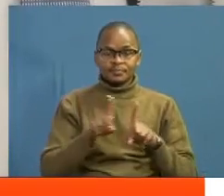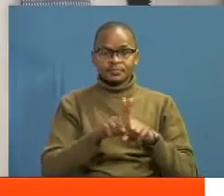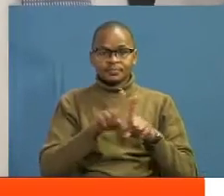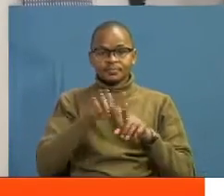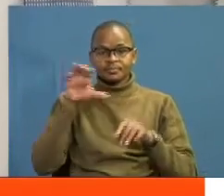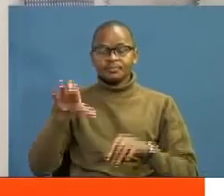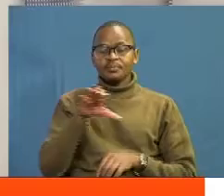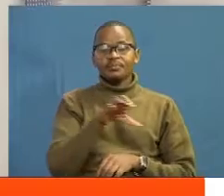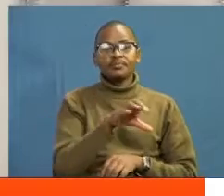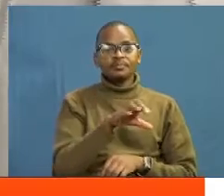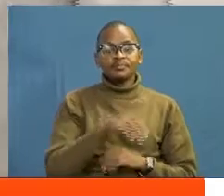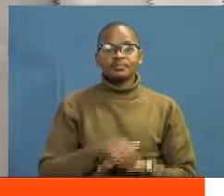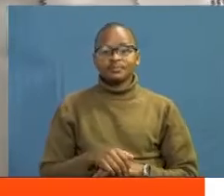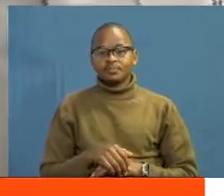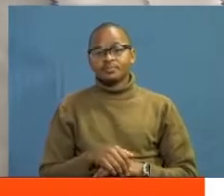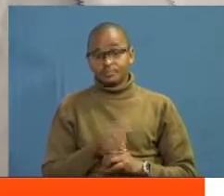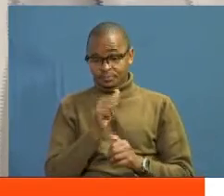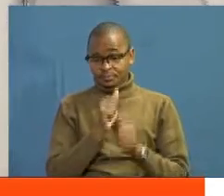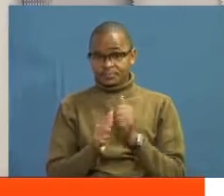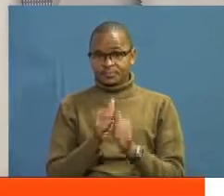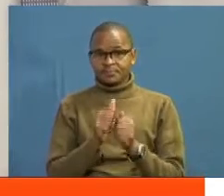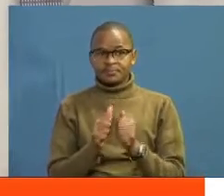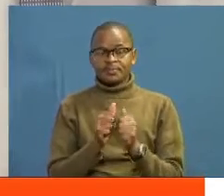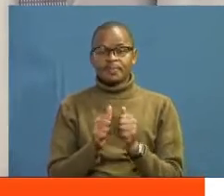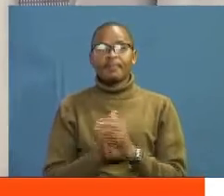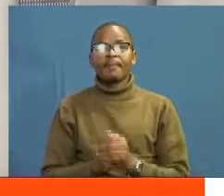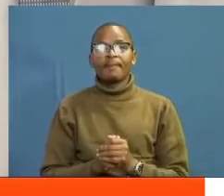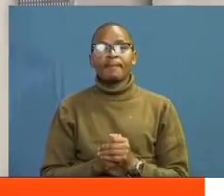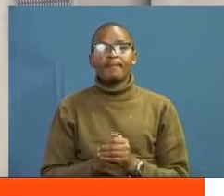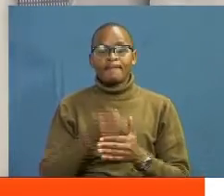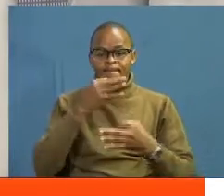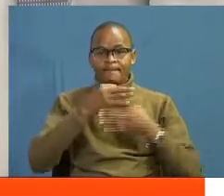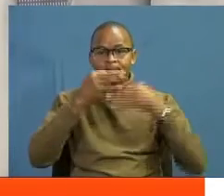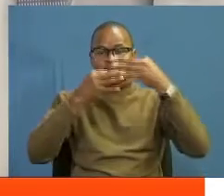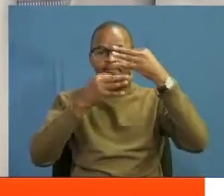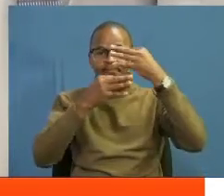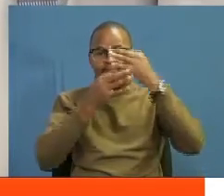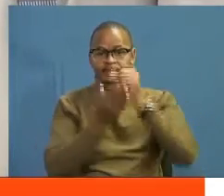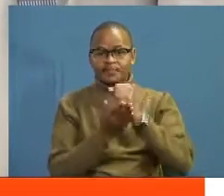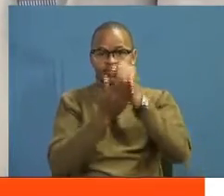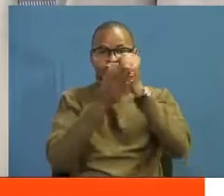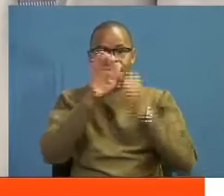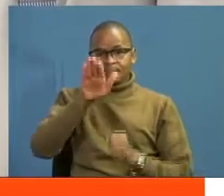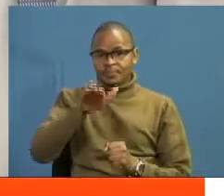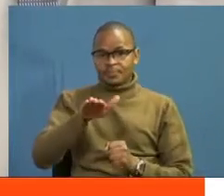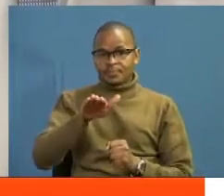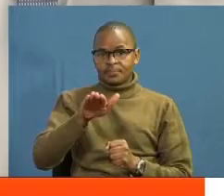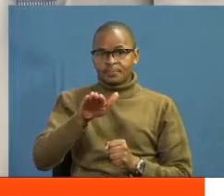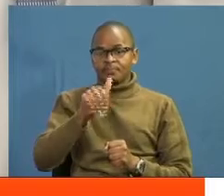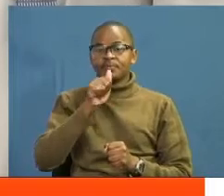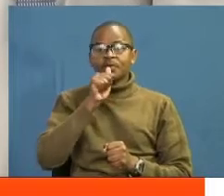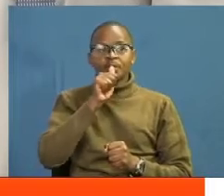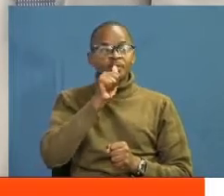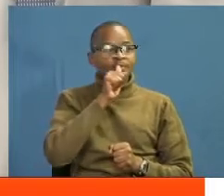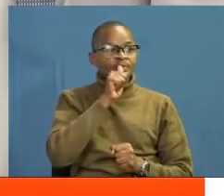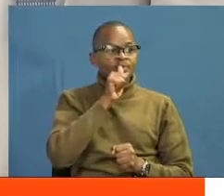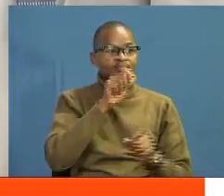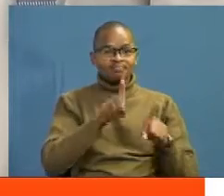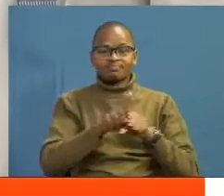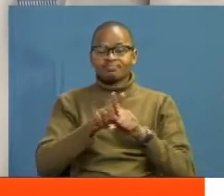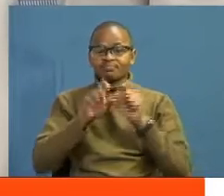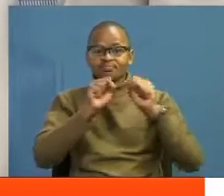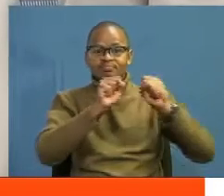market, which is a structure we put up to help our mothers who are lactating to be able